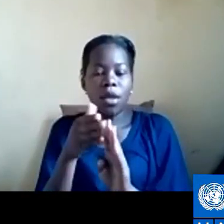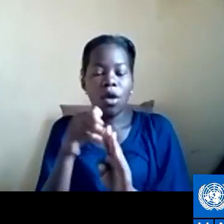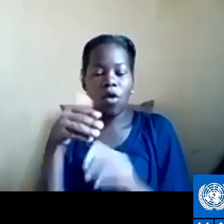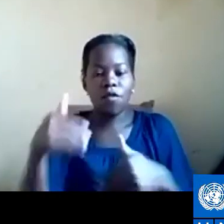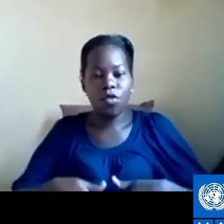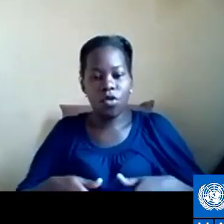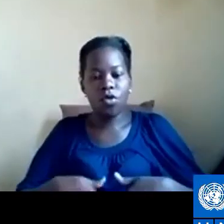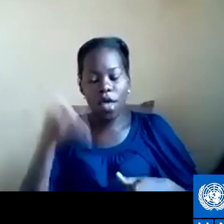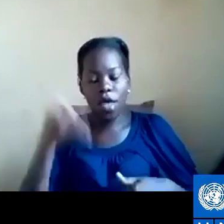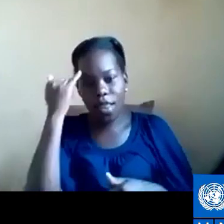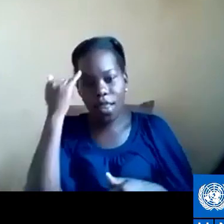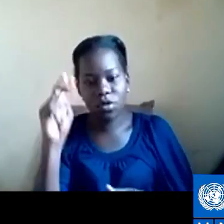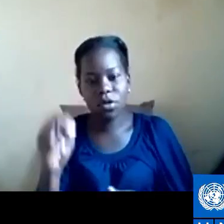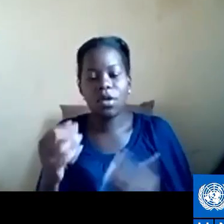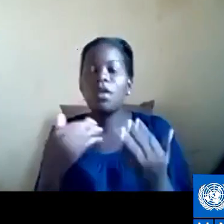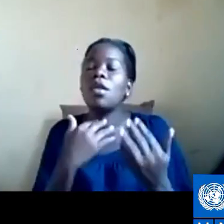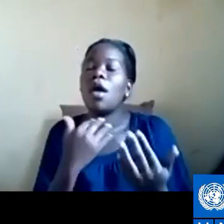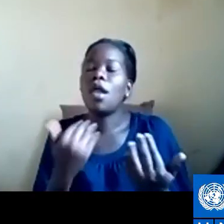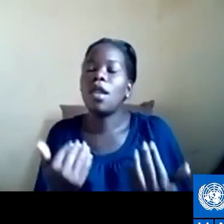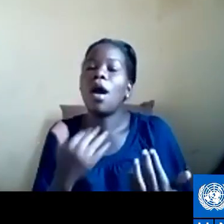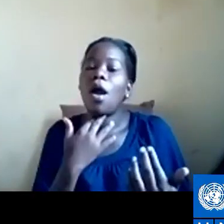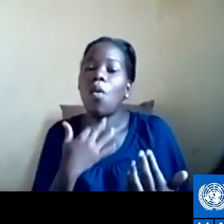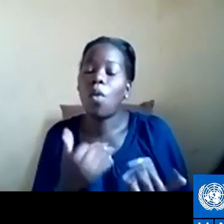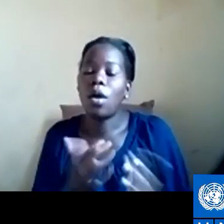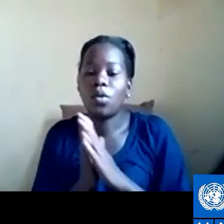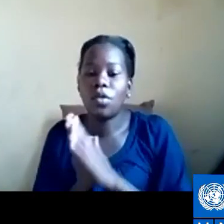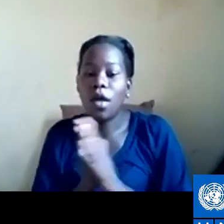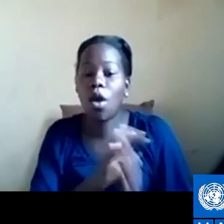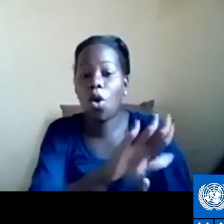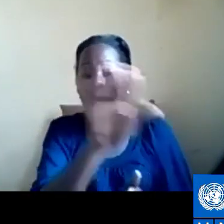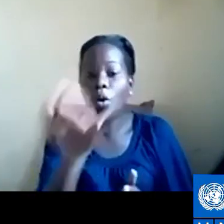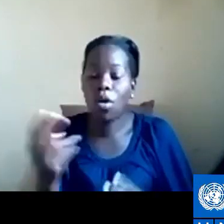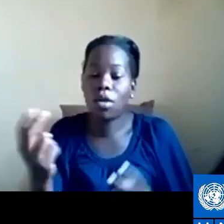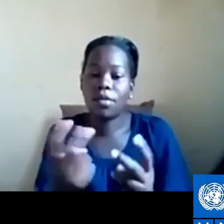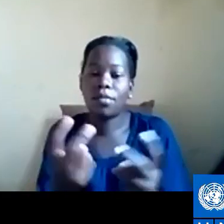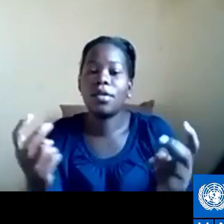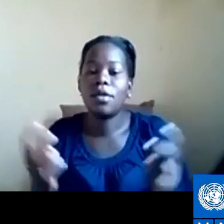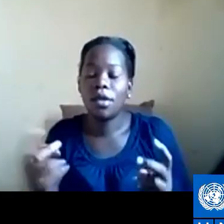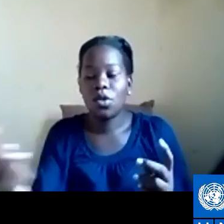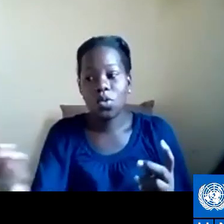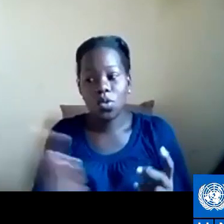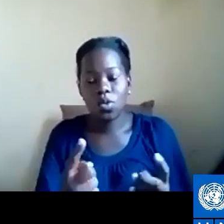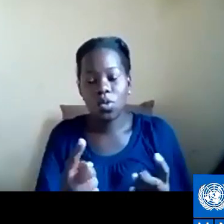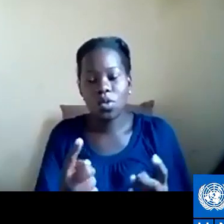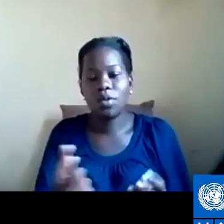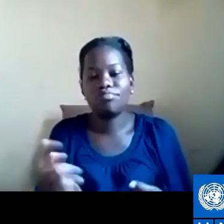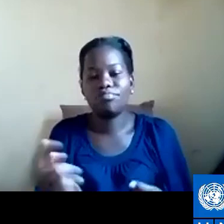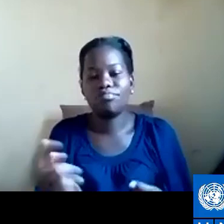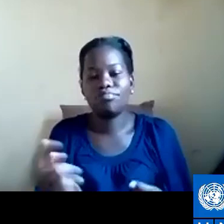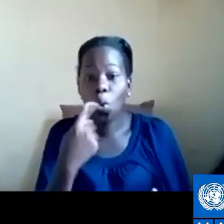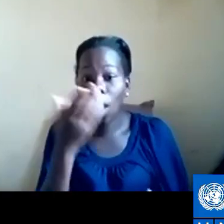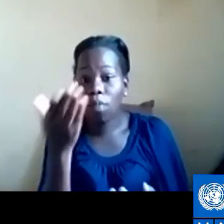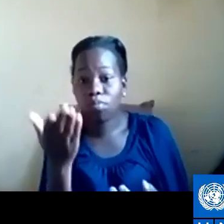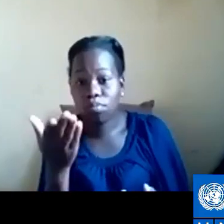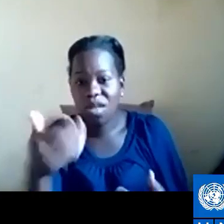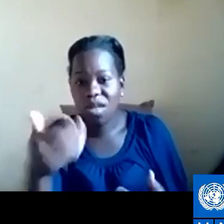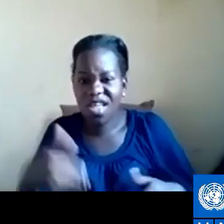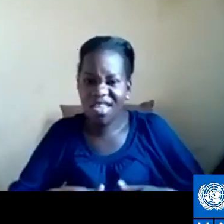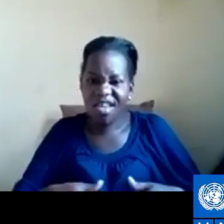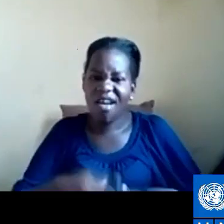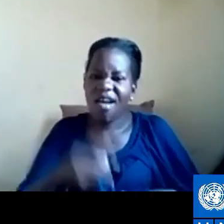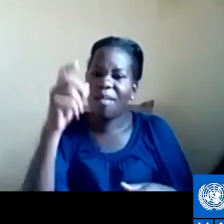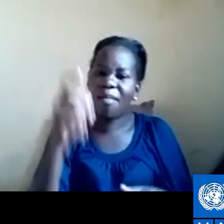board so that they can give their final parting shots to anyone who is out there, young person, youth,